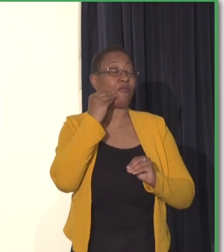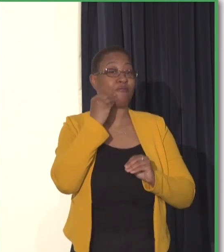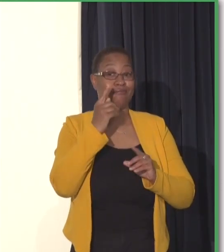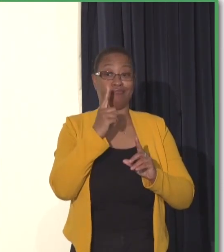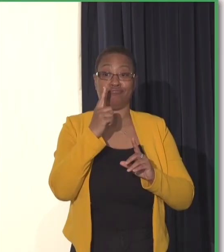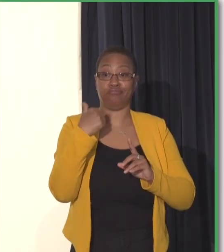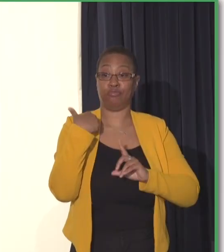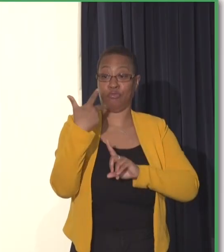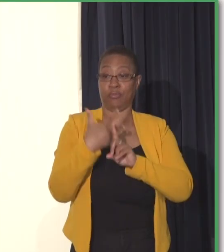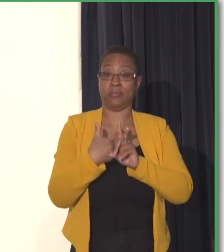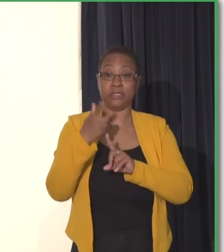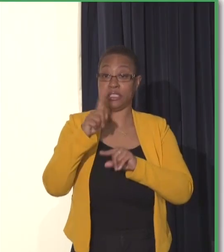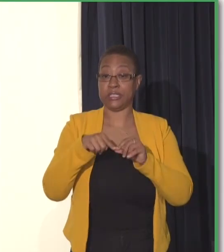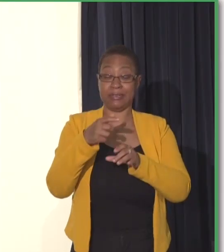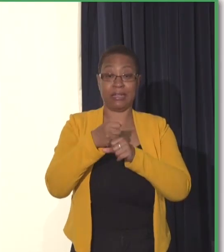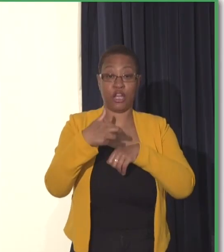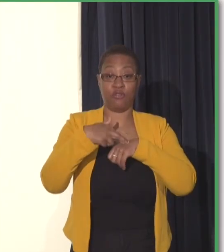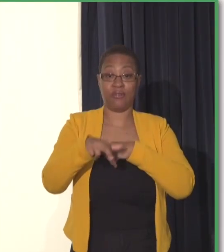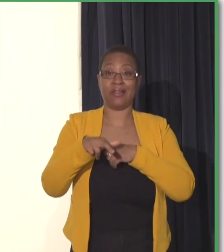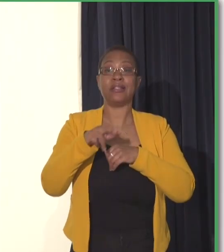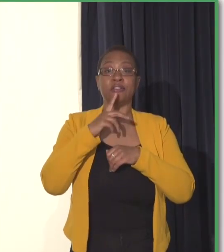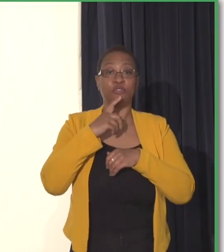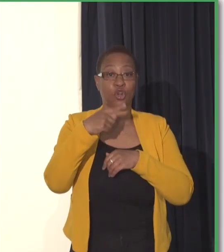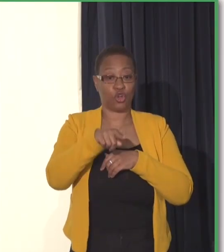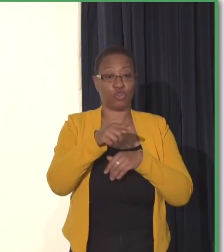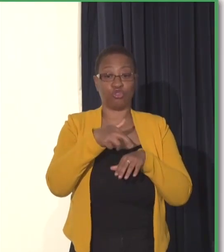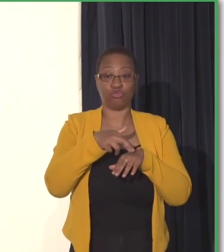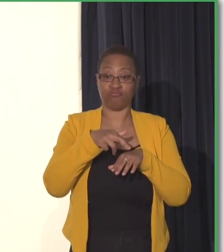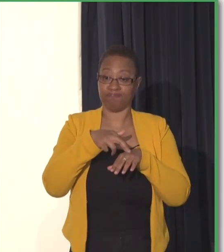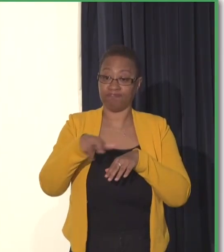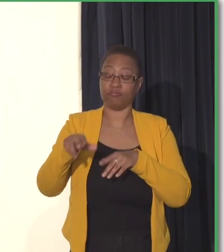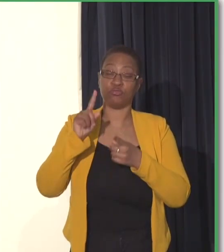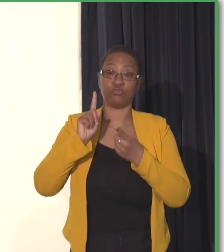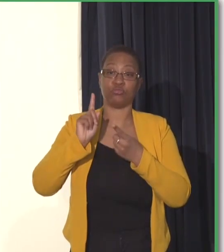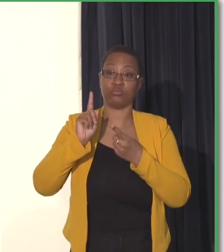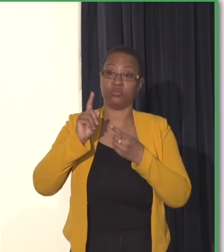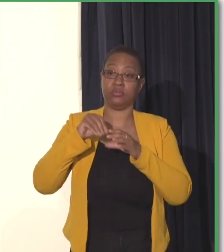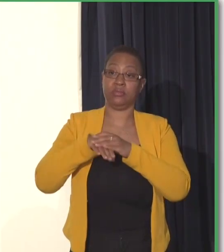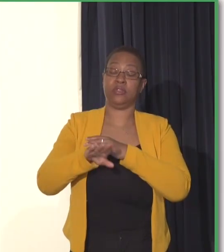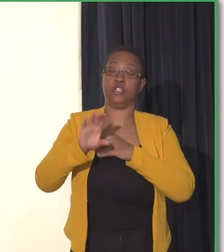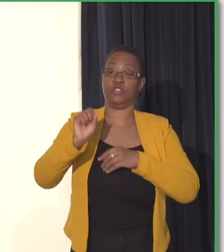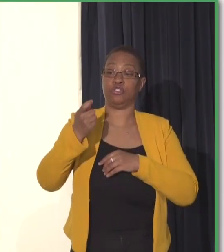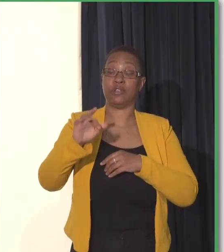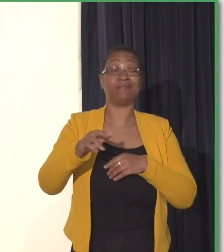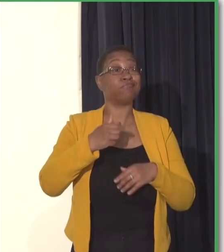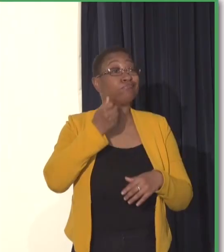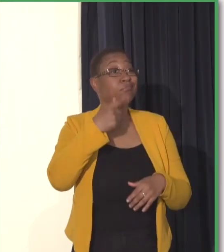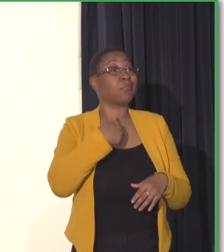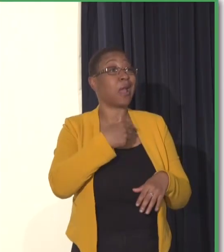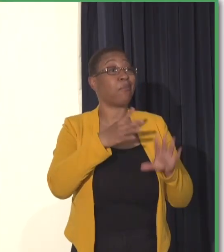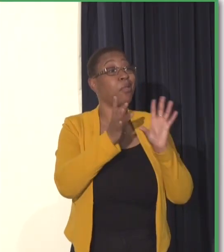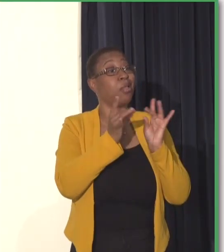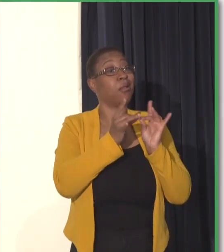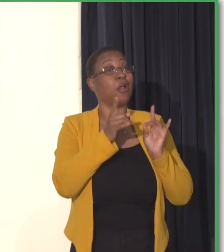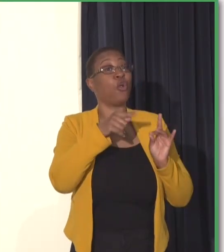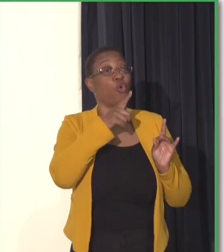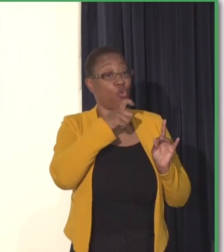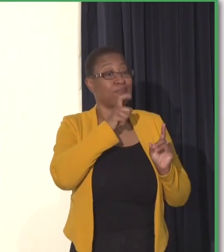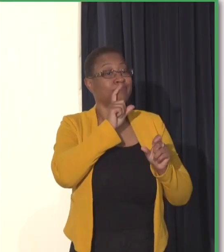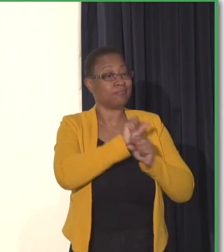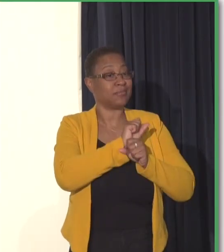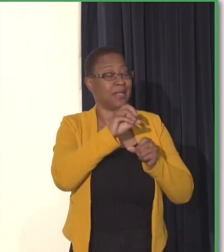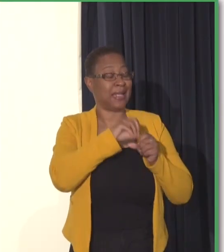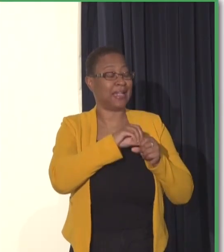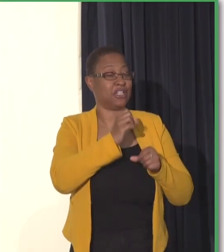a referral to get into a shelter. I've been speaking about officers that are in these shelters. There's